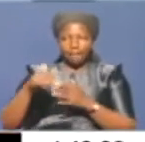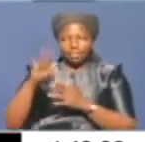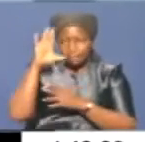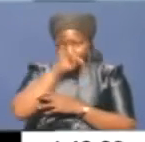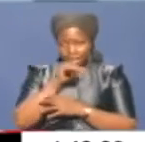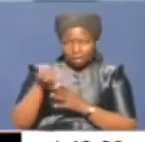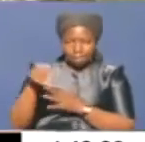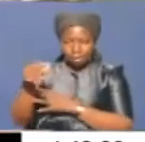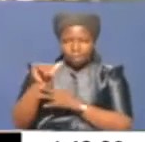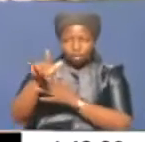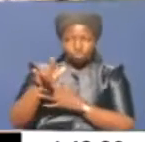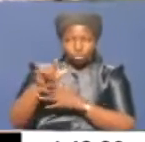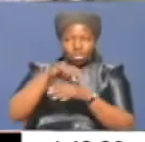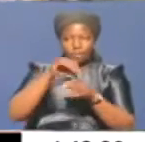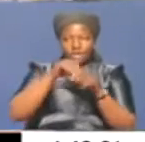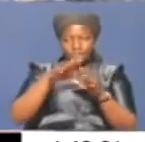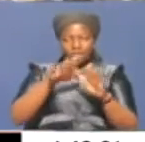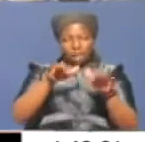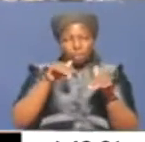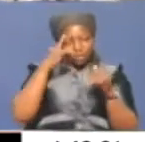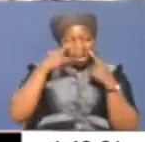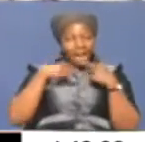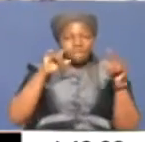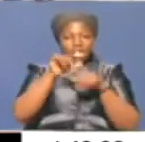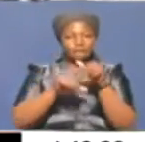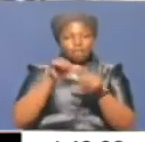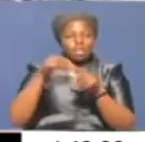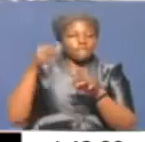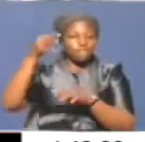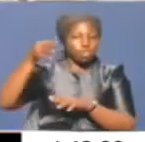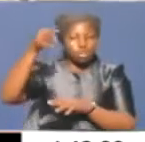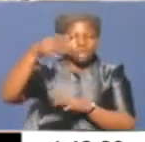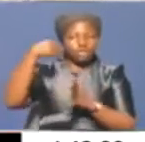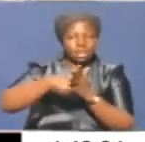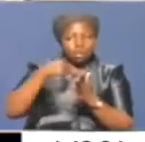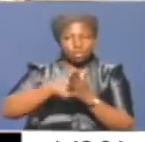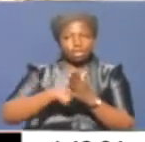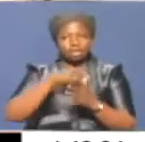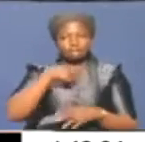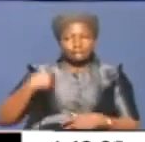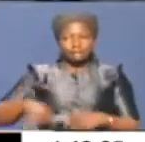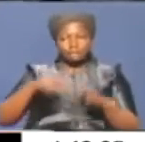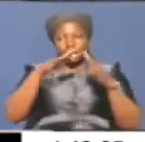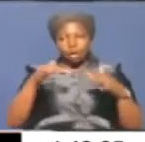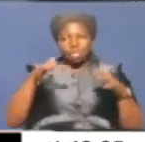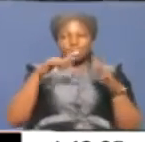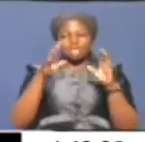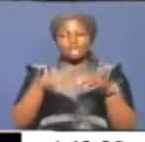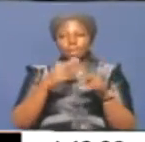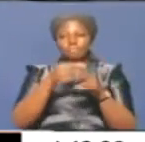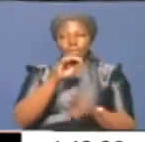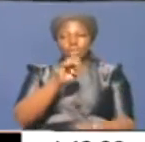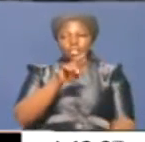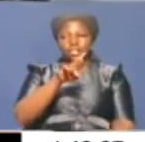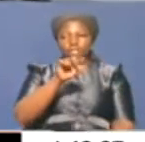investors await for announcement about the future of struggling Chinese real estate giant Evergrande. On Tuesday,